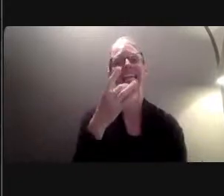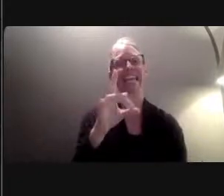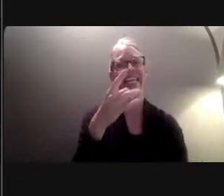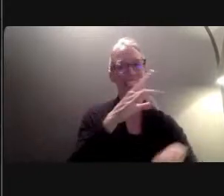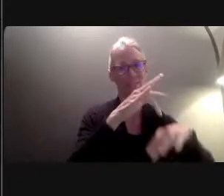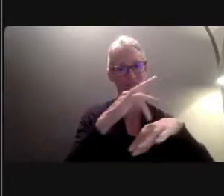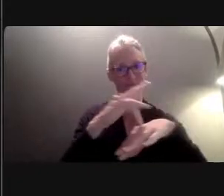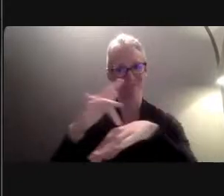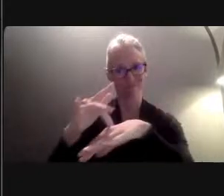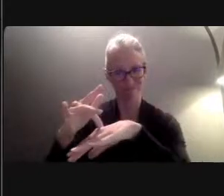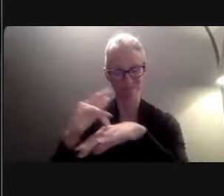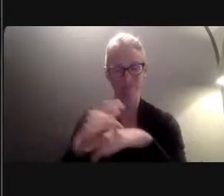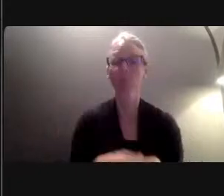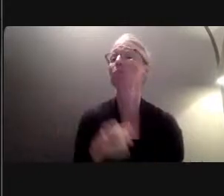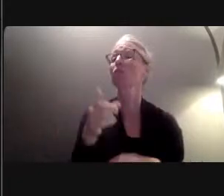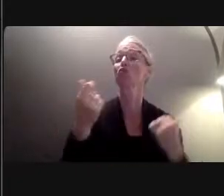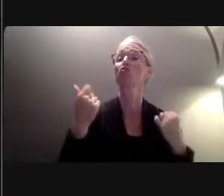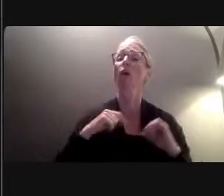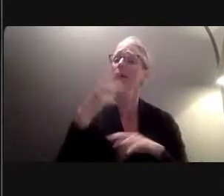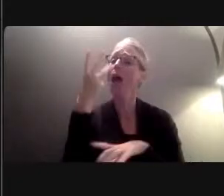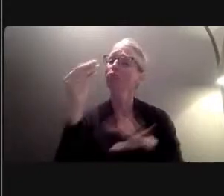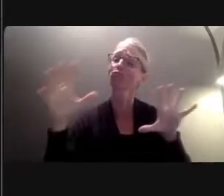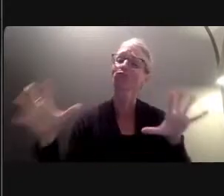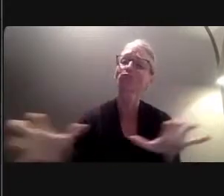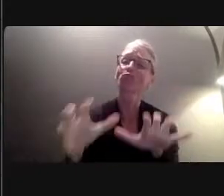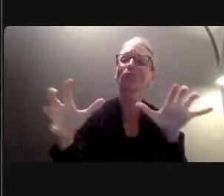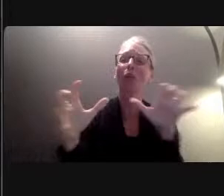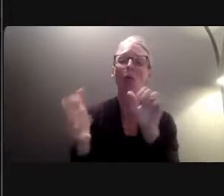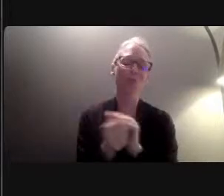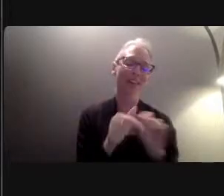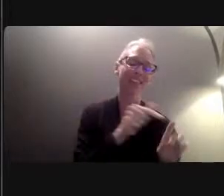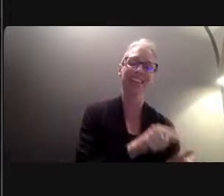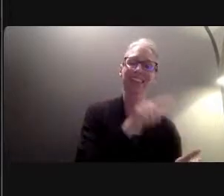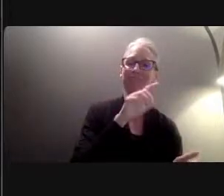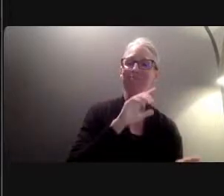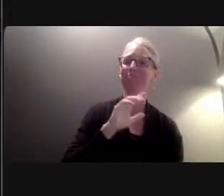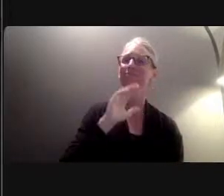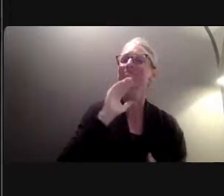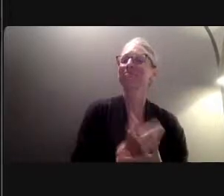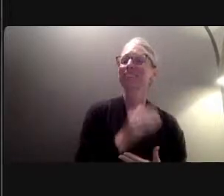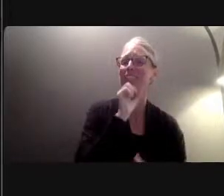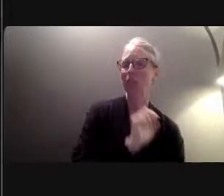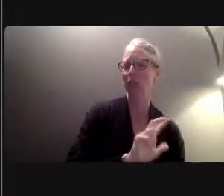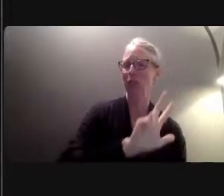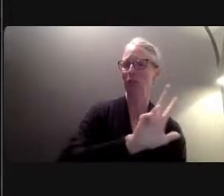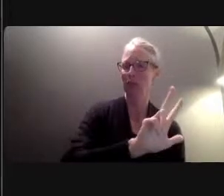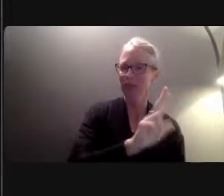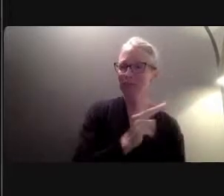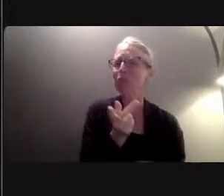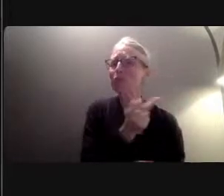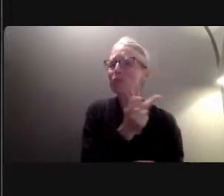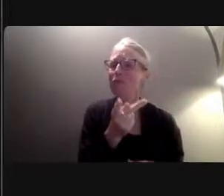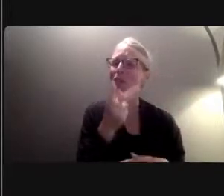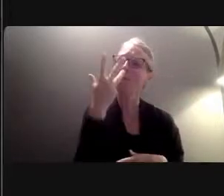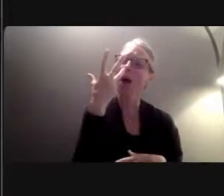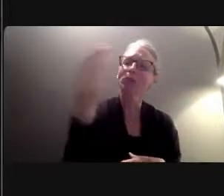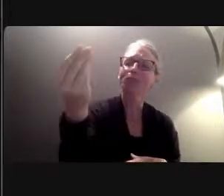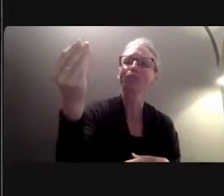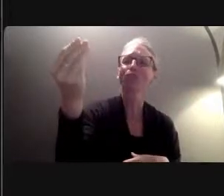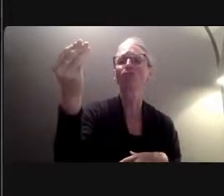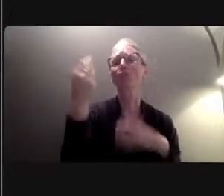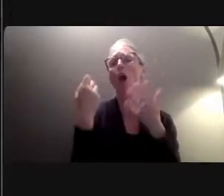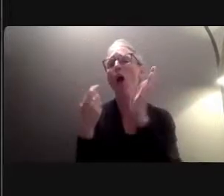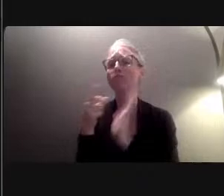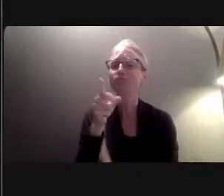out and be active as much as she can with her 3-year-old on the trails, hiking or biking. She recently launched a